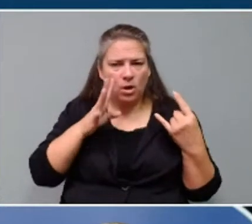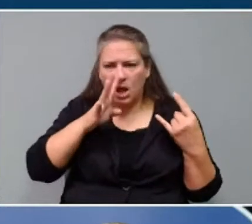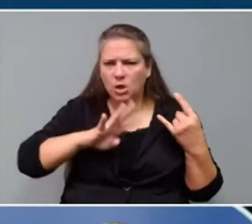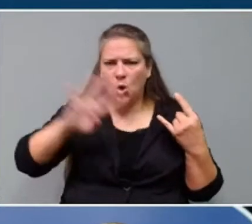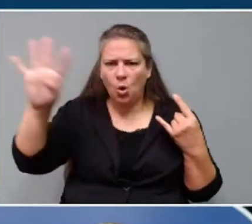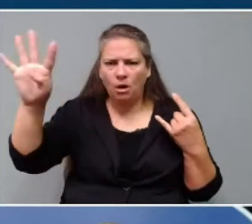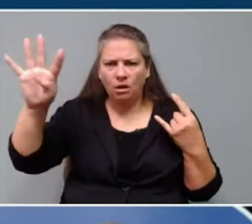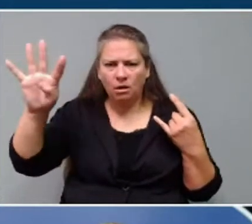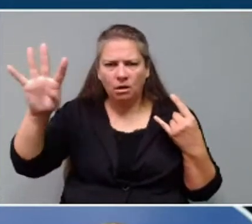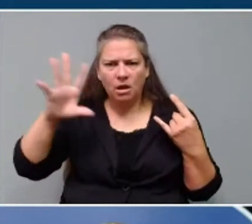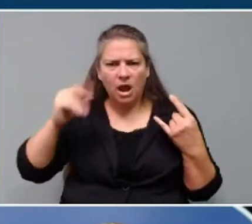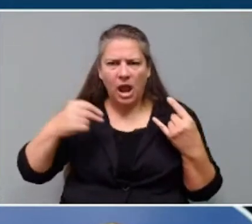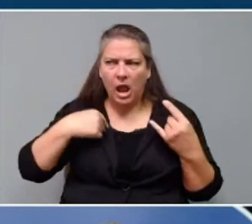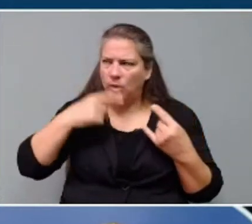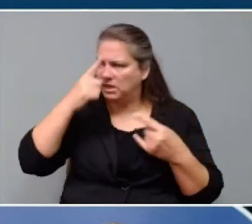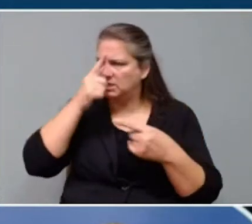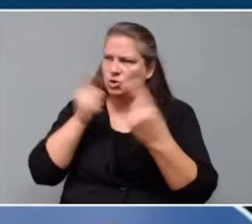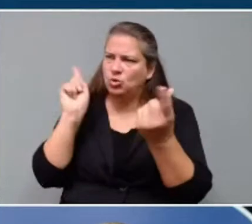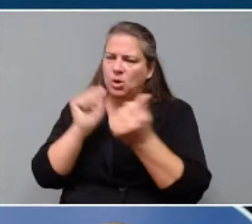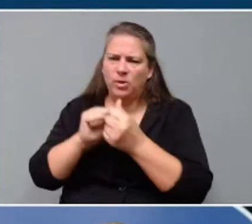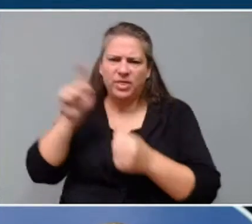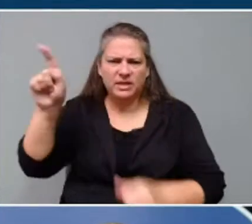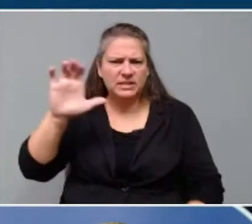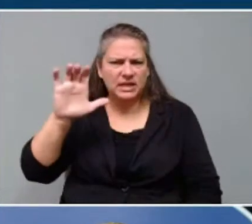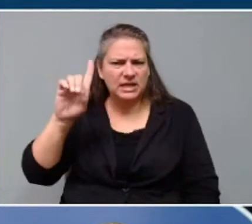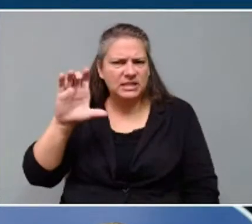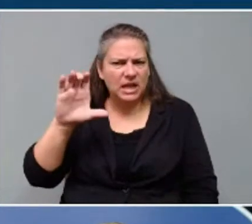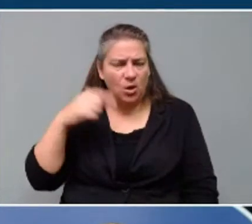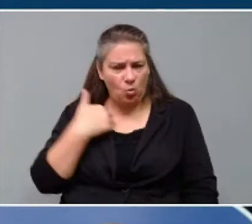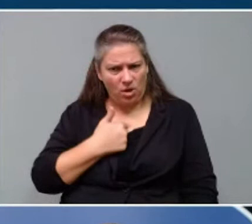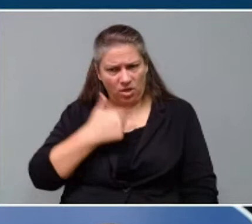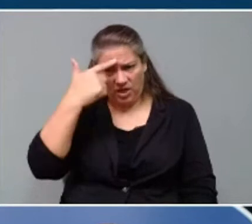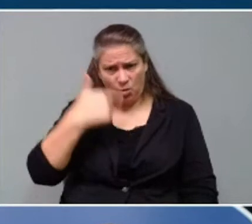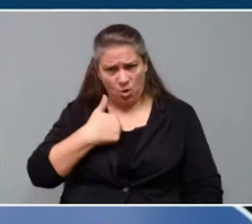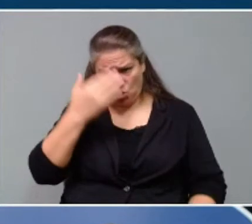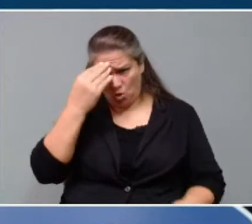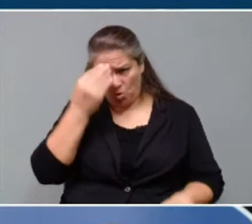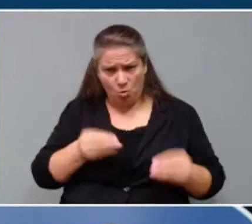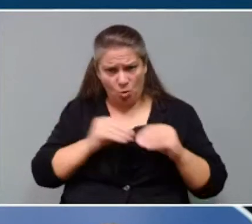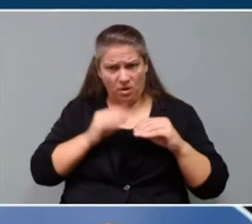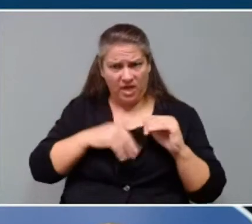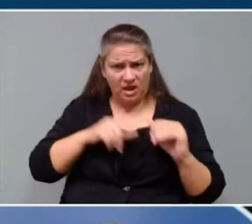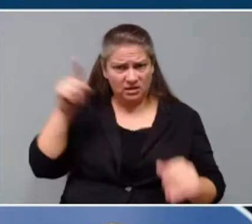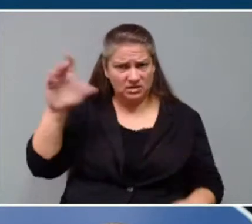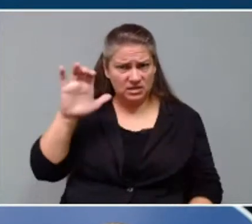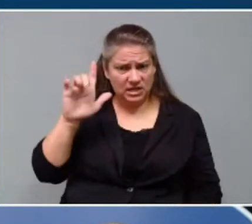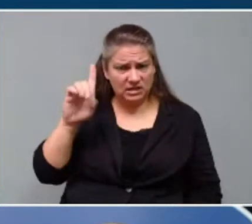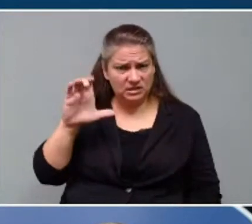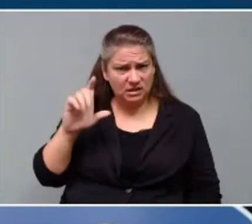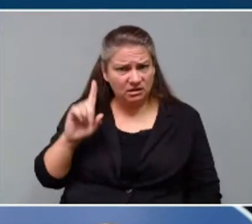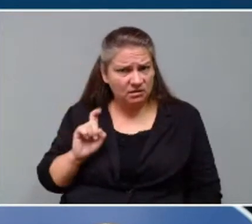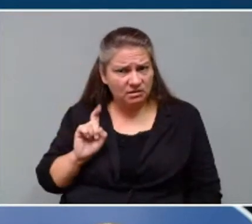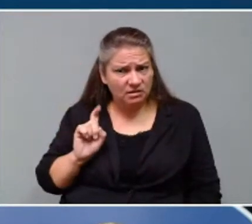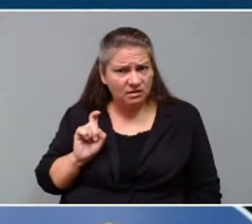CDC and claiming we know better. I mean, the CDC, just like all of us, is still always learning